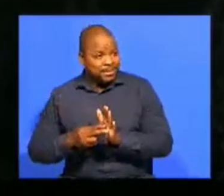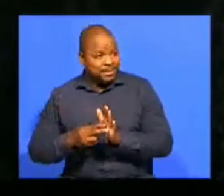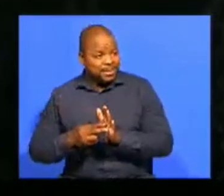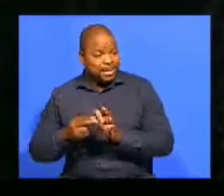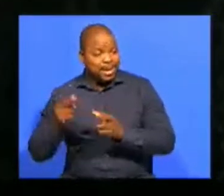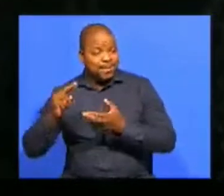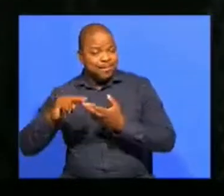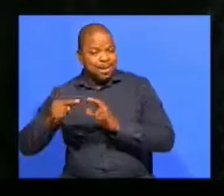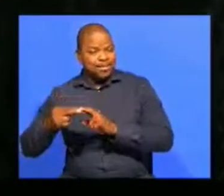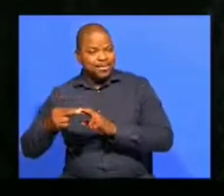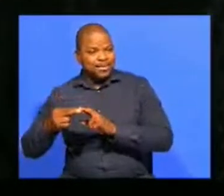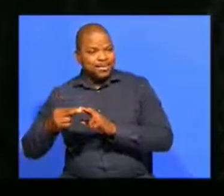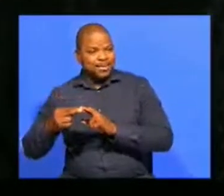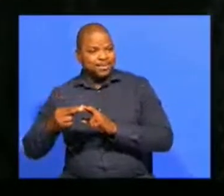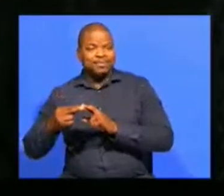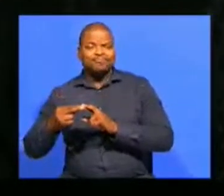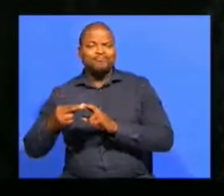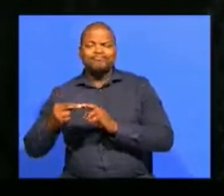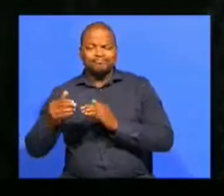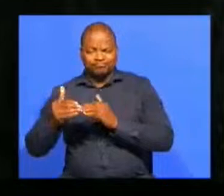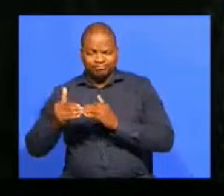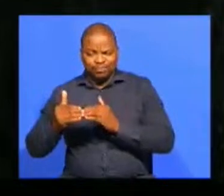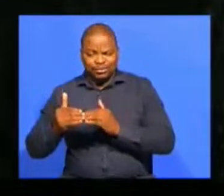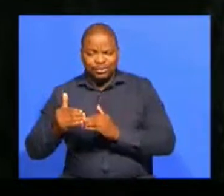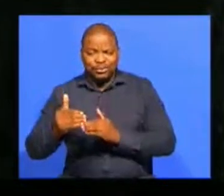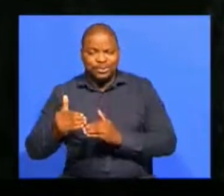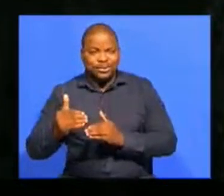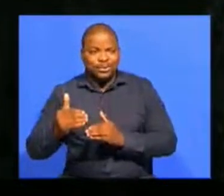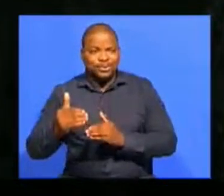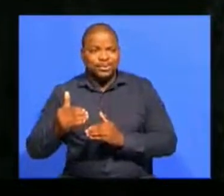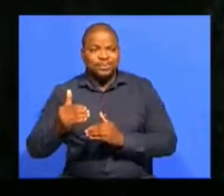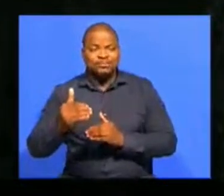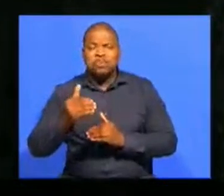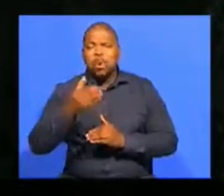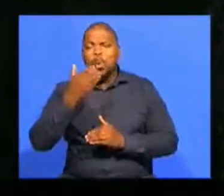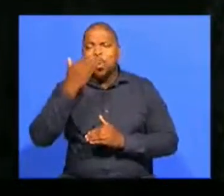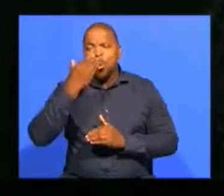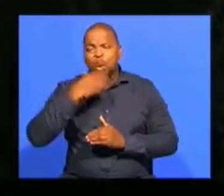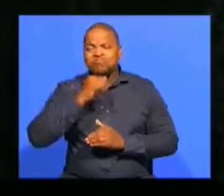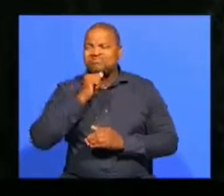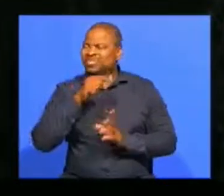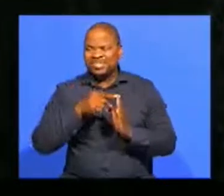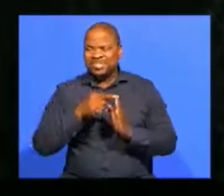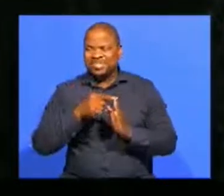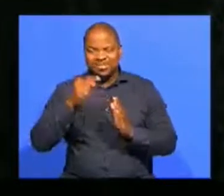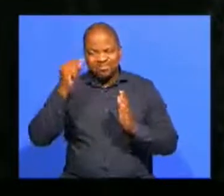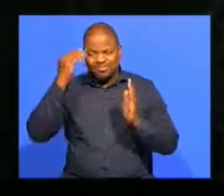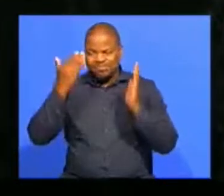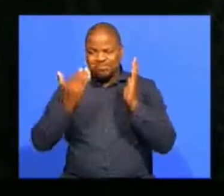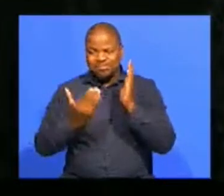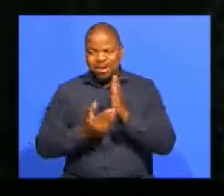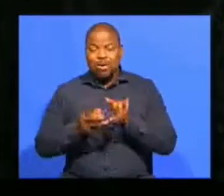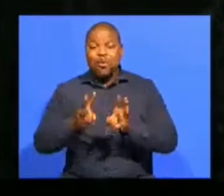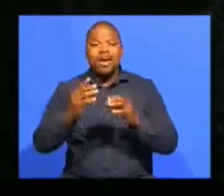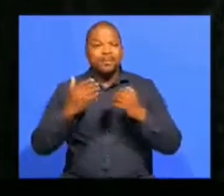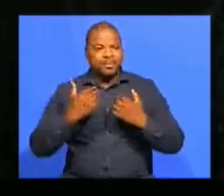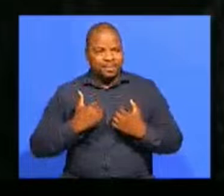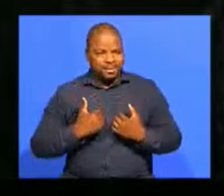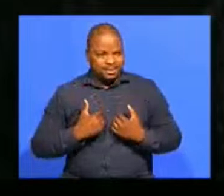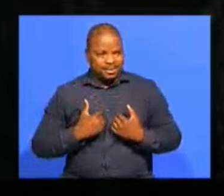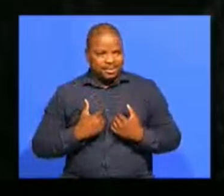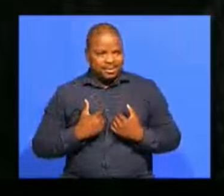this relationship is not only cordial and warm and brotherly,